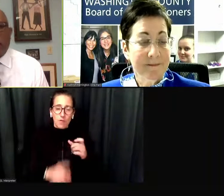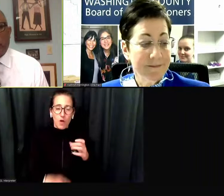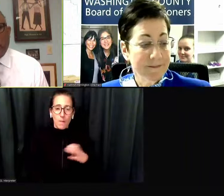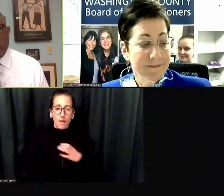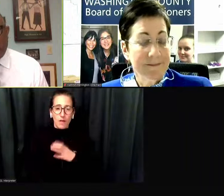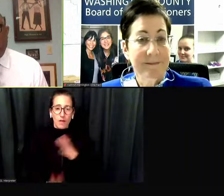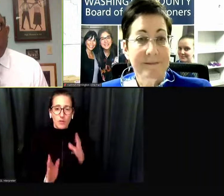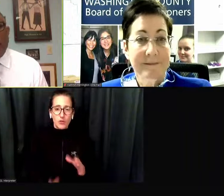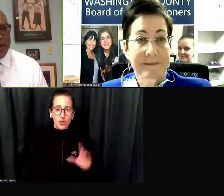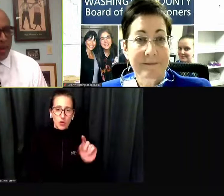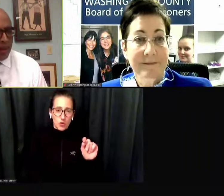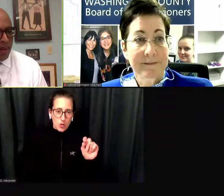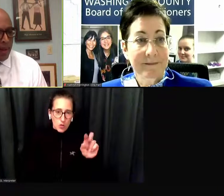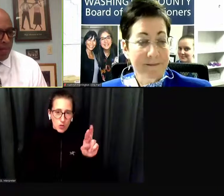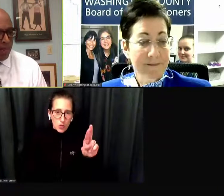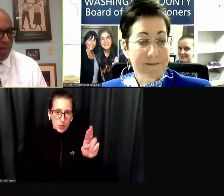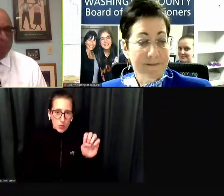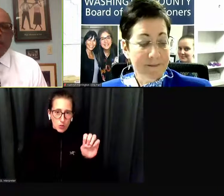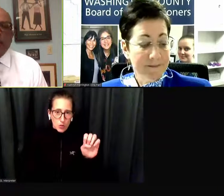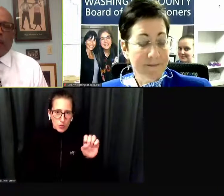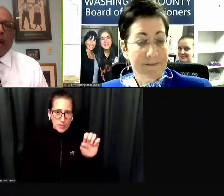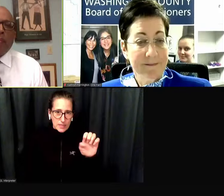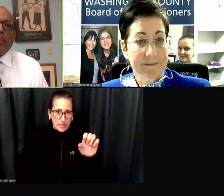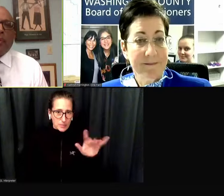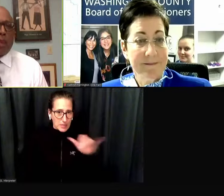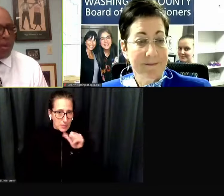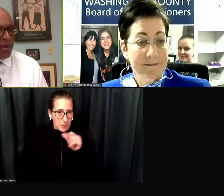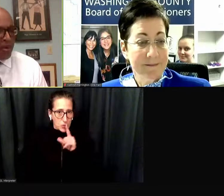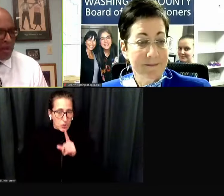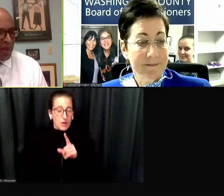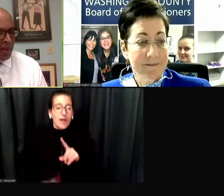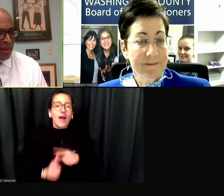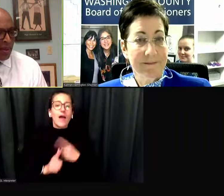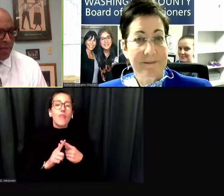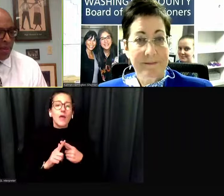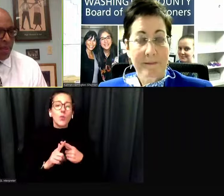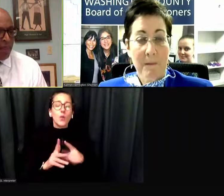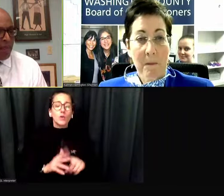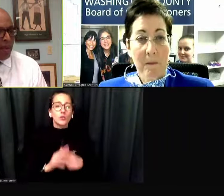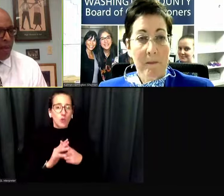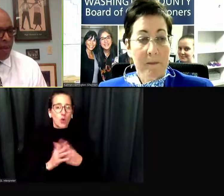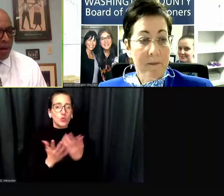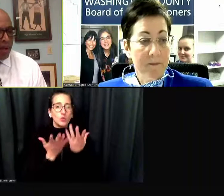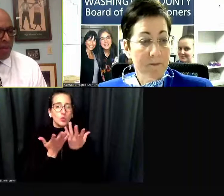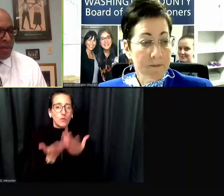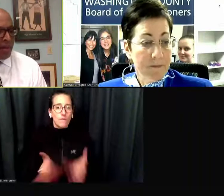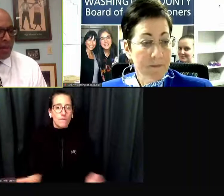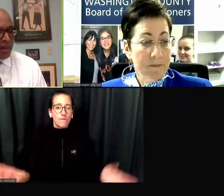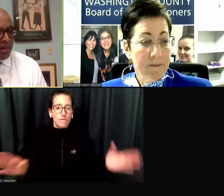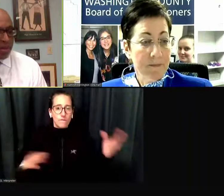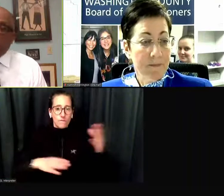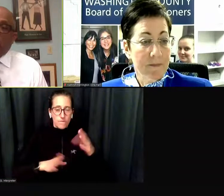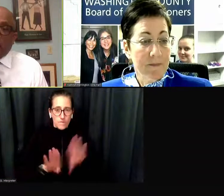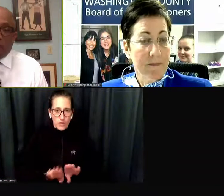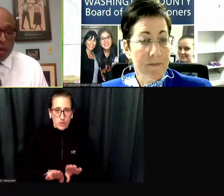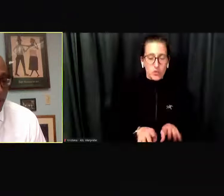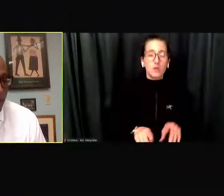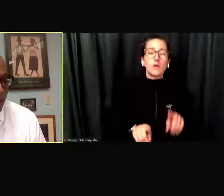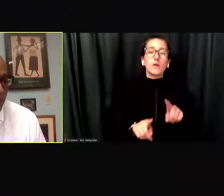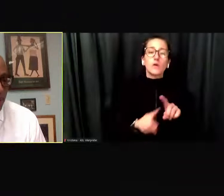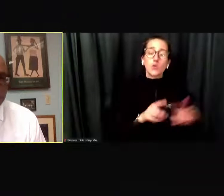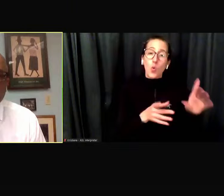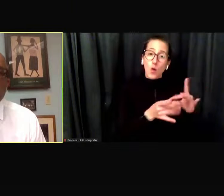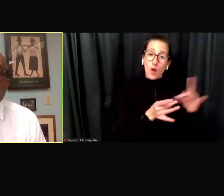we'll start winding down. But the comment from Commissioner Treese is simply that our budgeting system is becoming